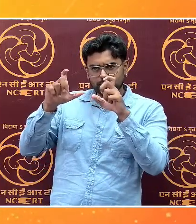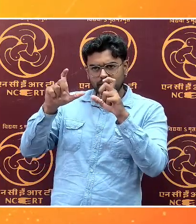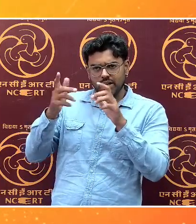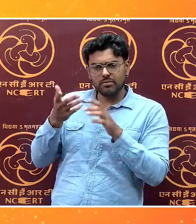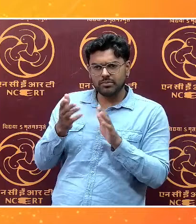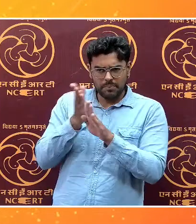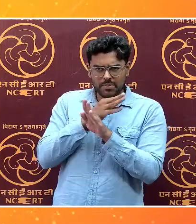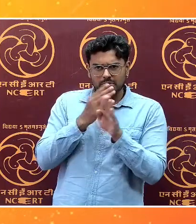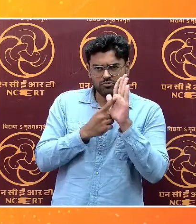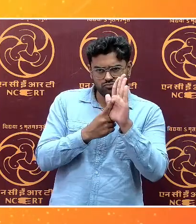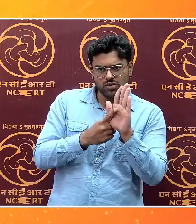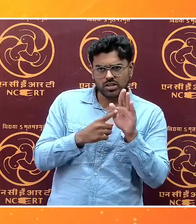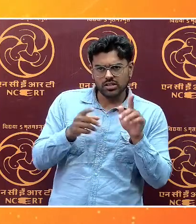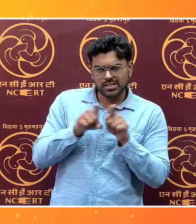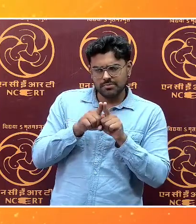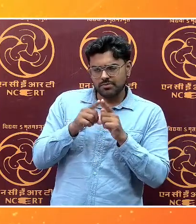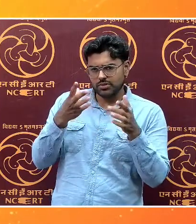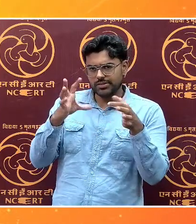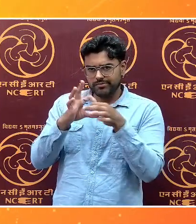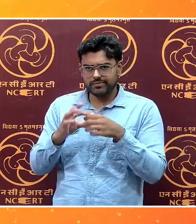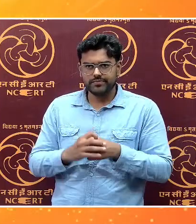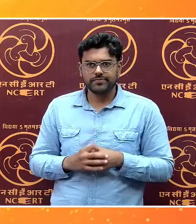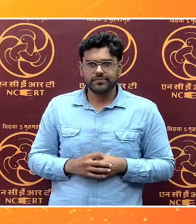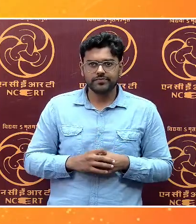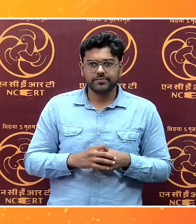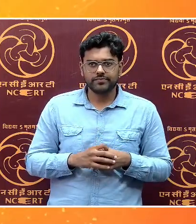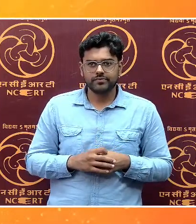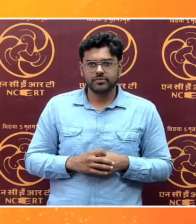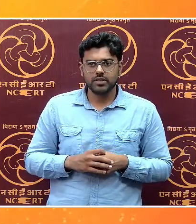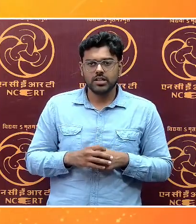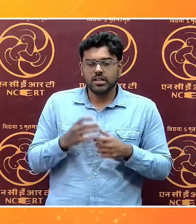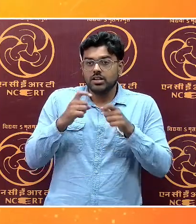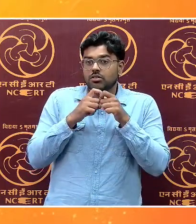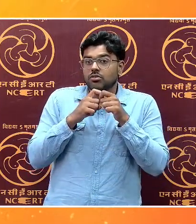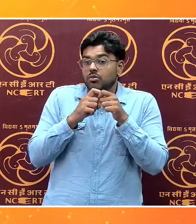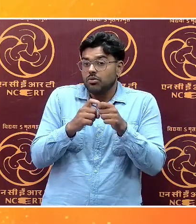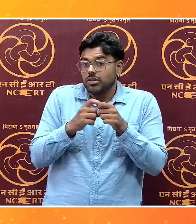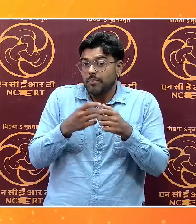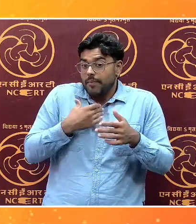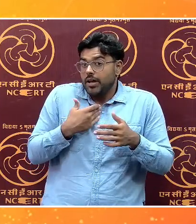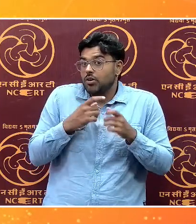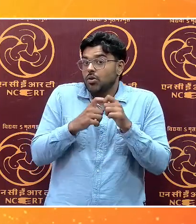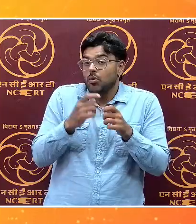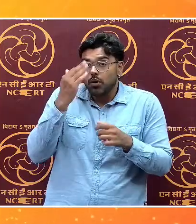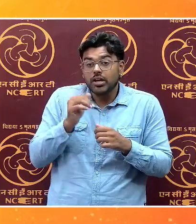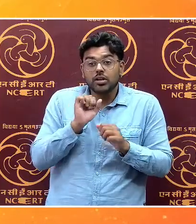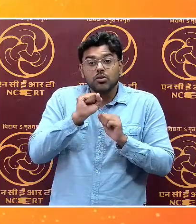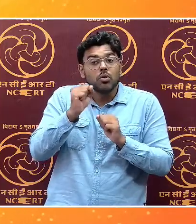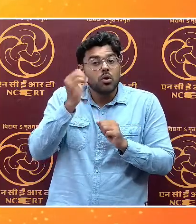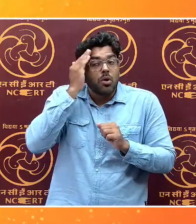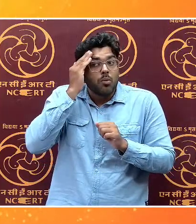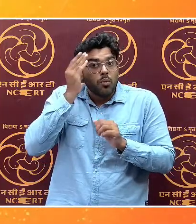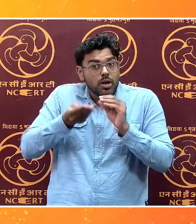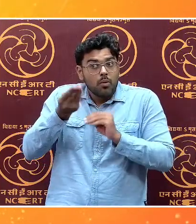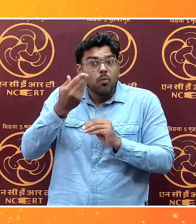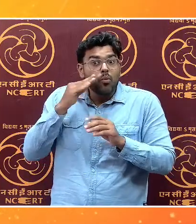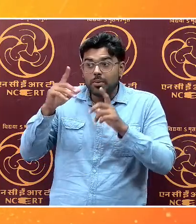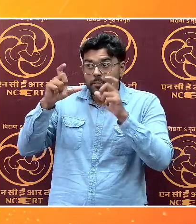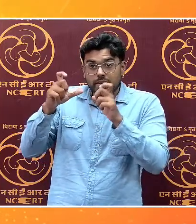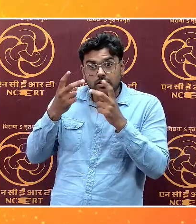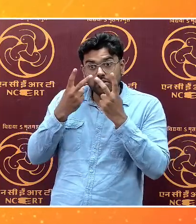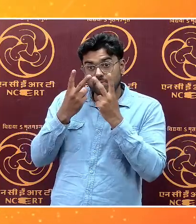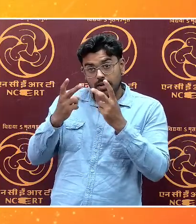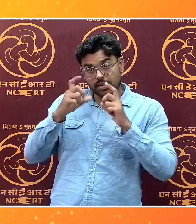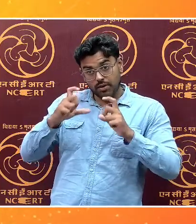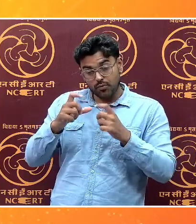we have just seen. So it is a question to test your awareness, how aware you were while watching the